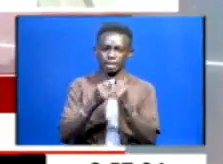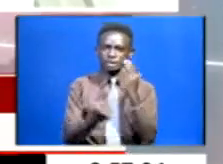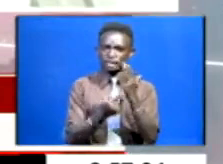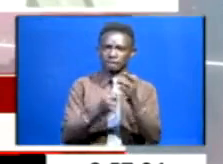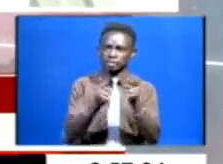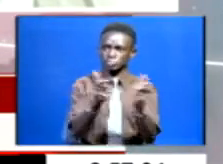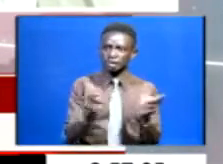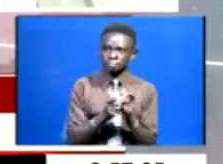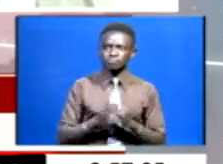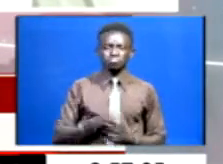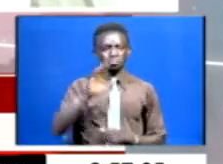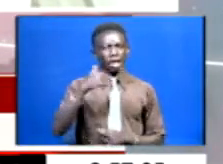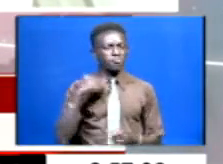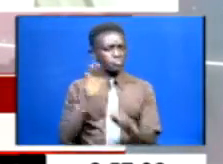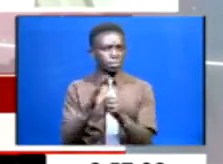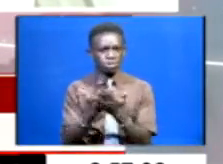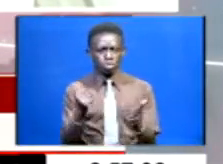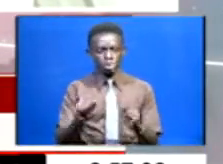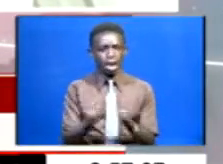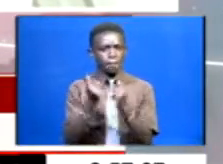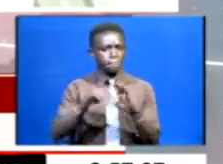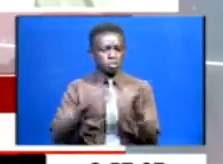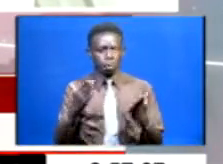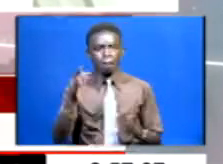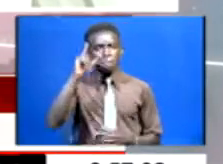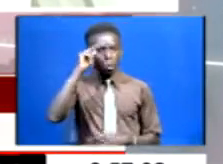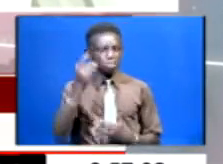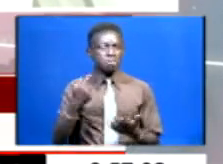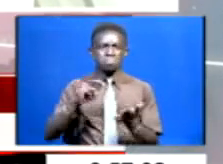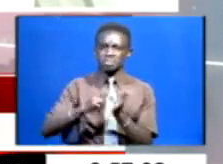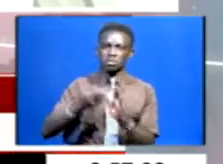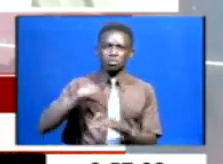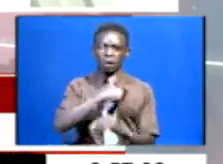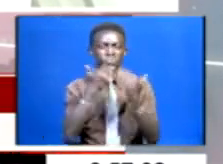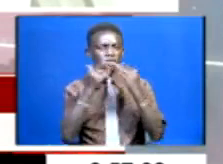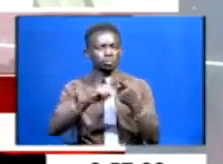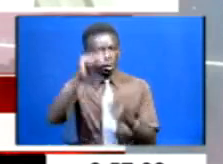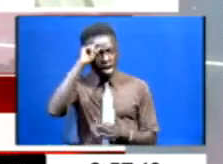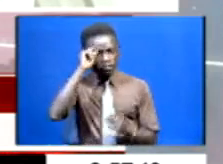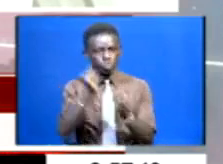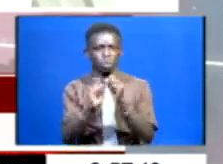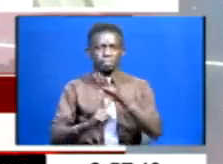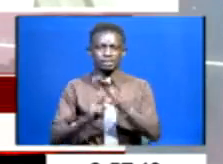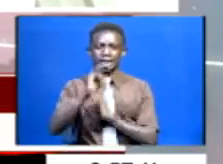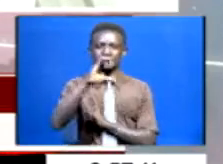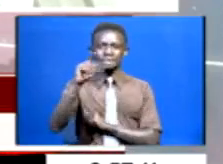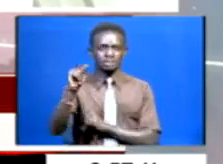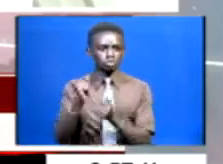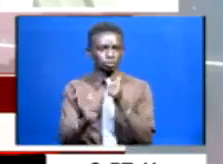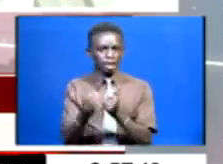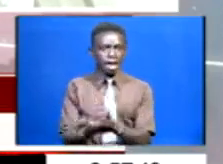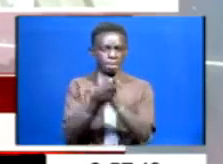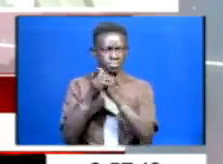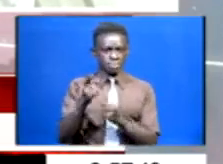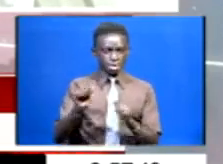in a connected summit that took place in Mombasa, and thank to government and Ministry of ICT for ensuring this one happened. And during